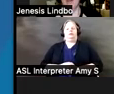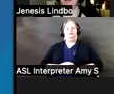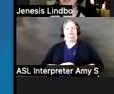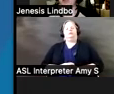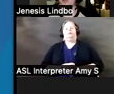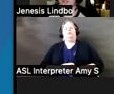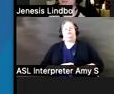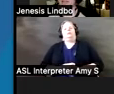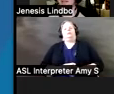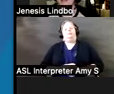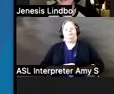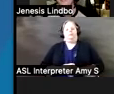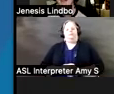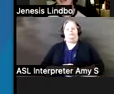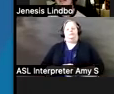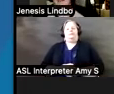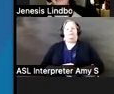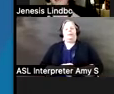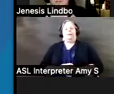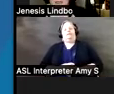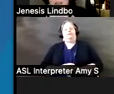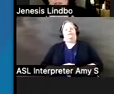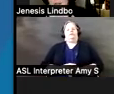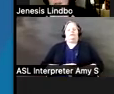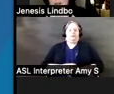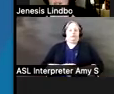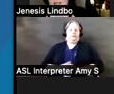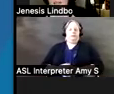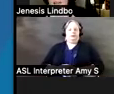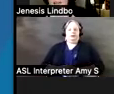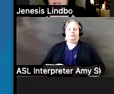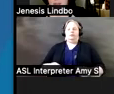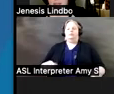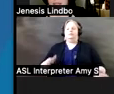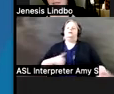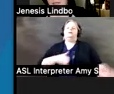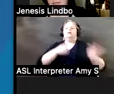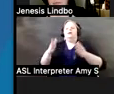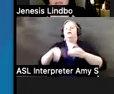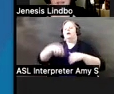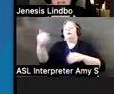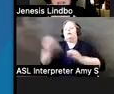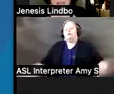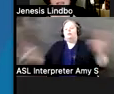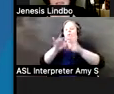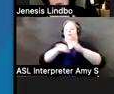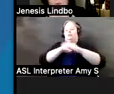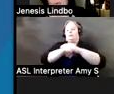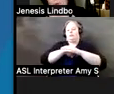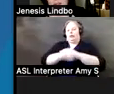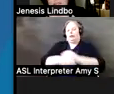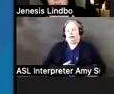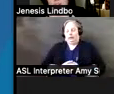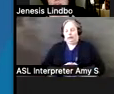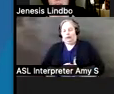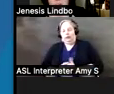Now, another really big area within video games is accessibility. So